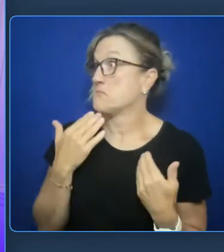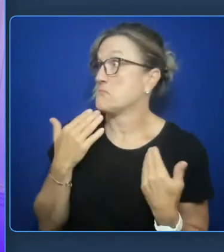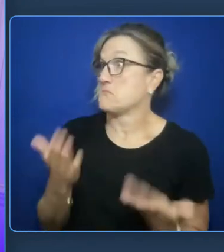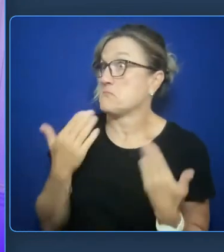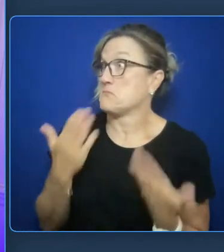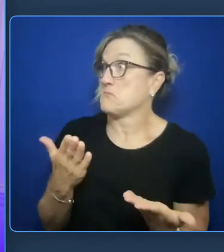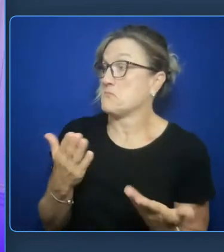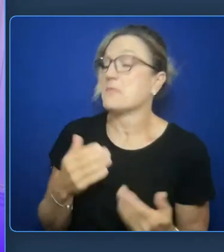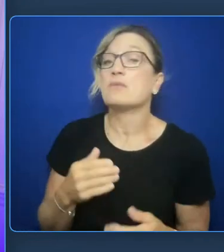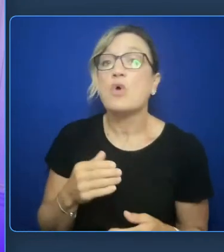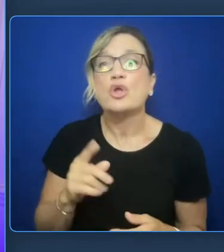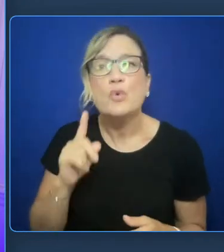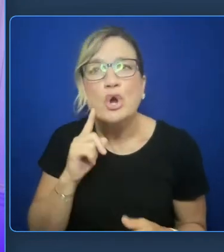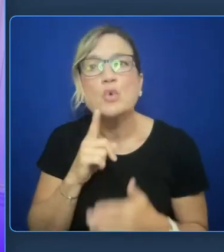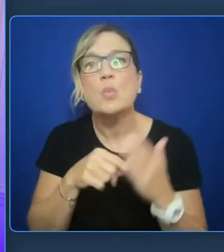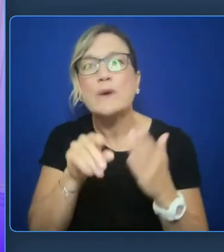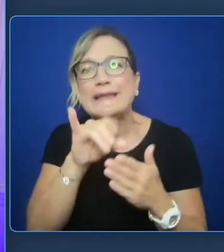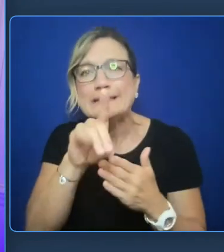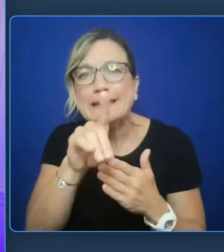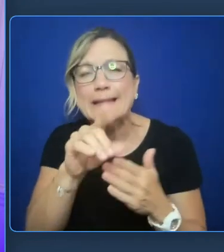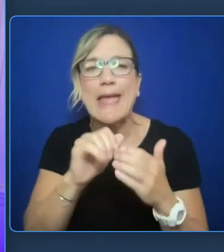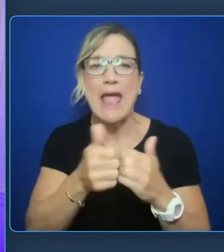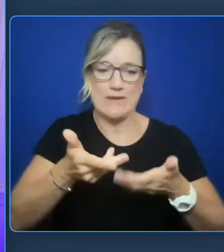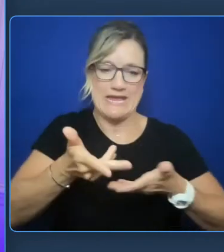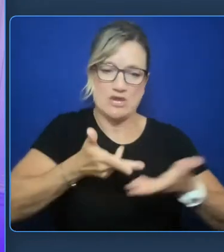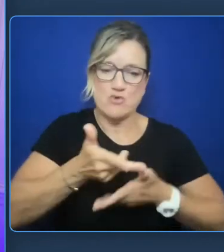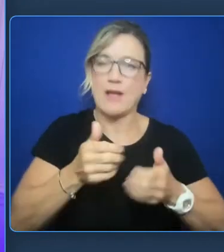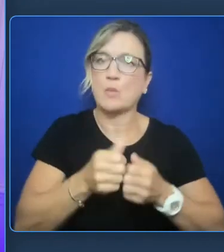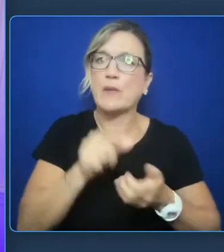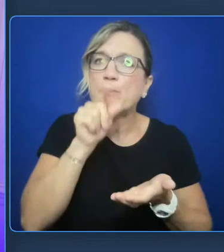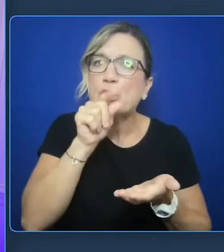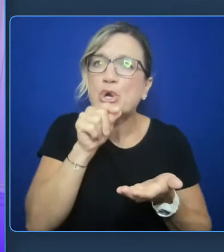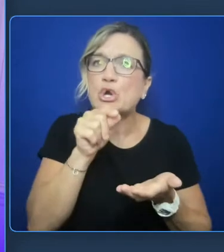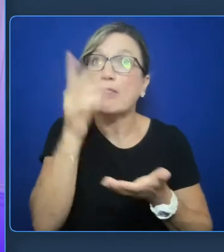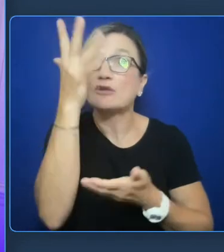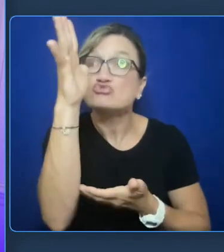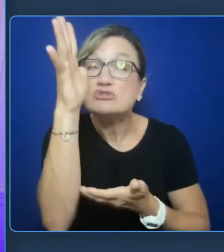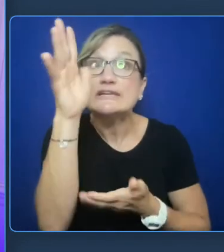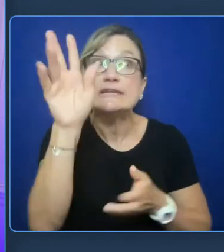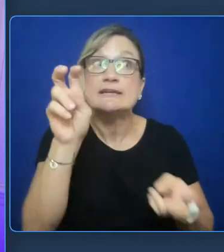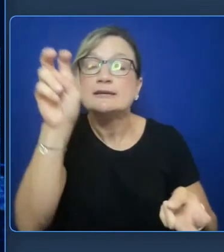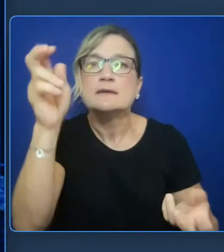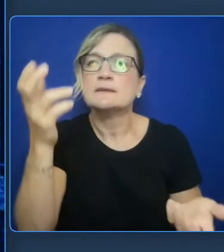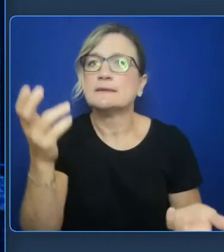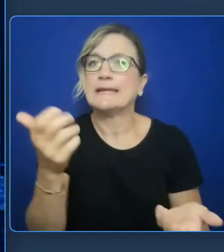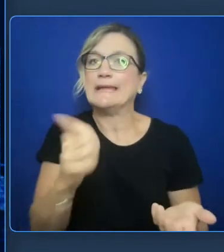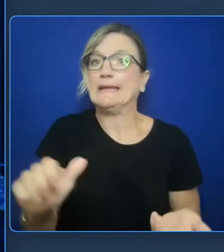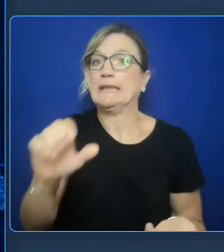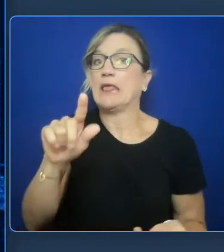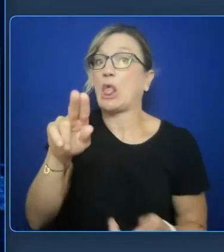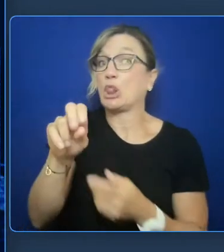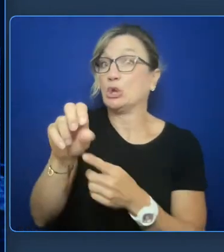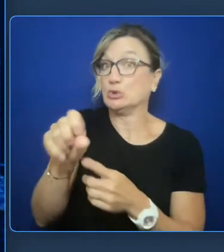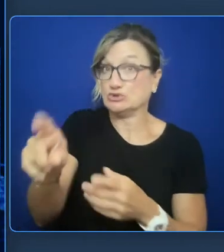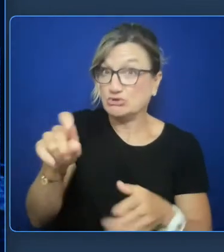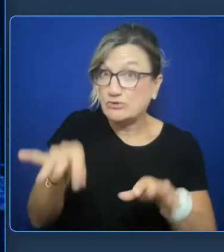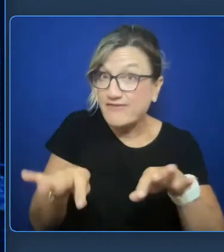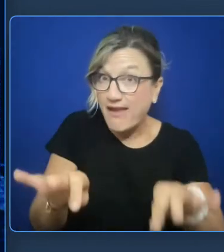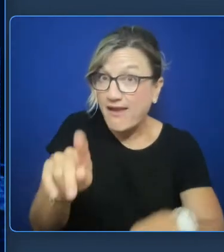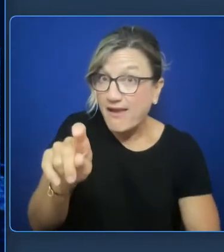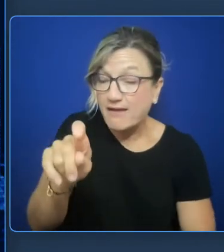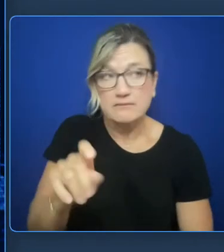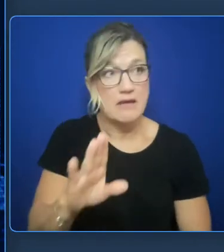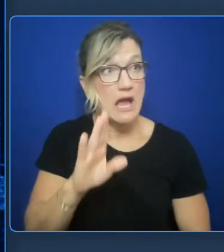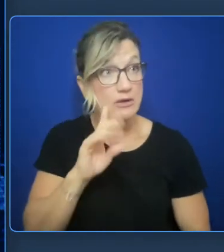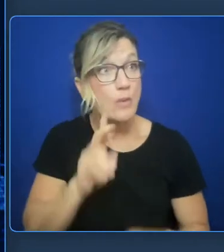having heard, you know, what he did, his interaction with the bird, the environment, the tree, any clues there? I know he